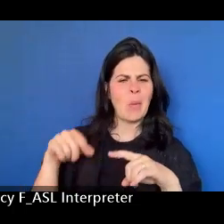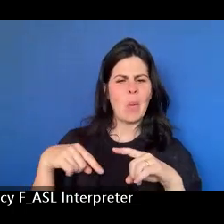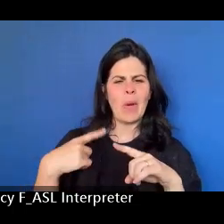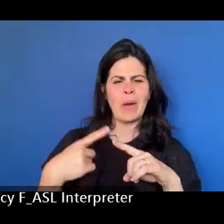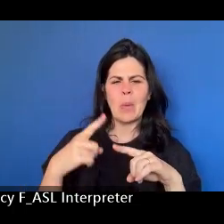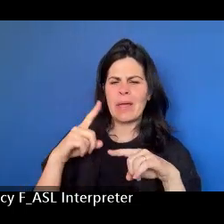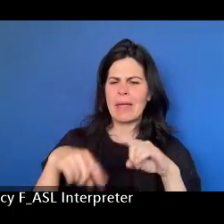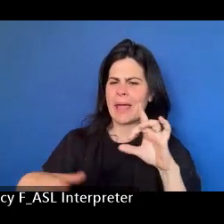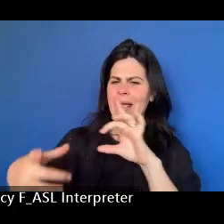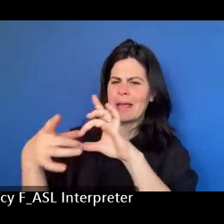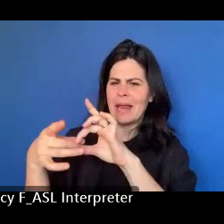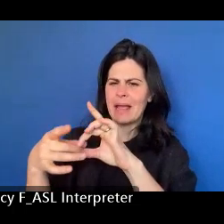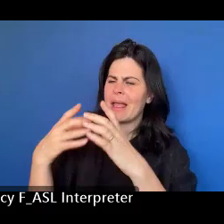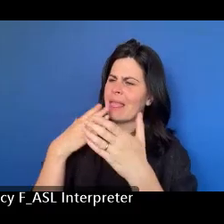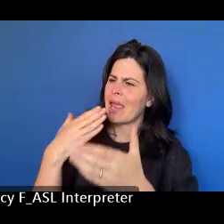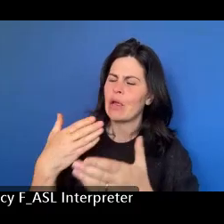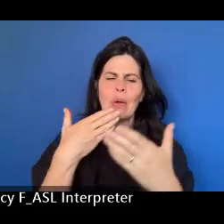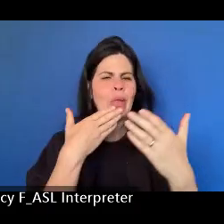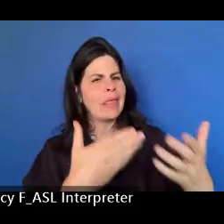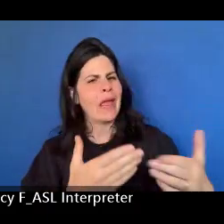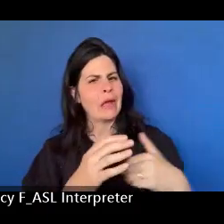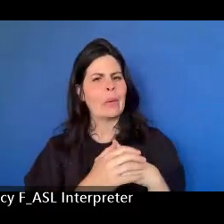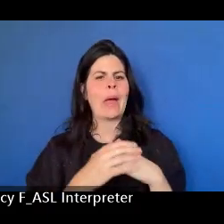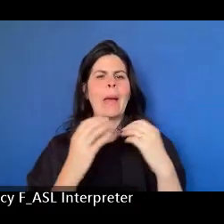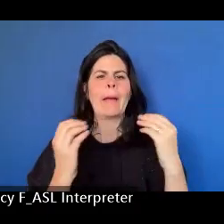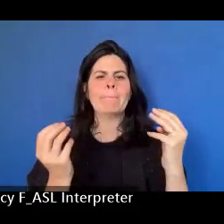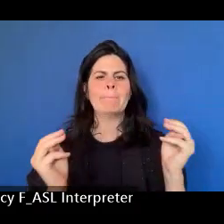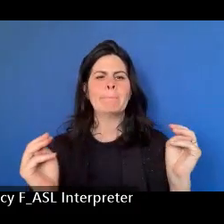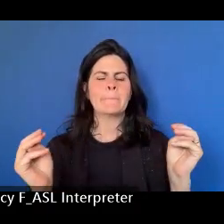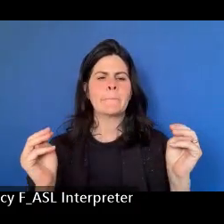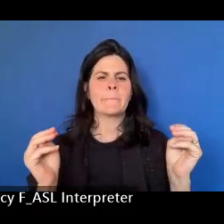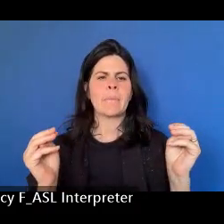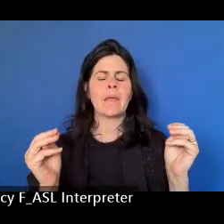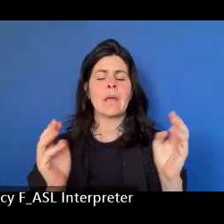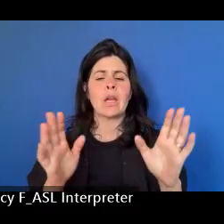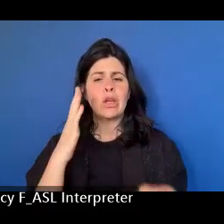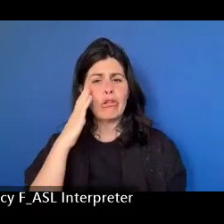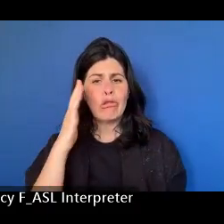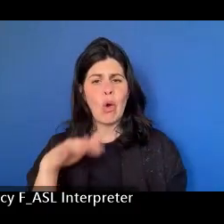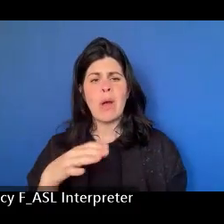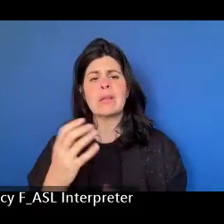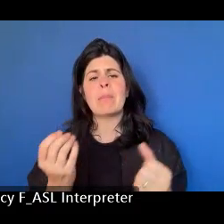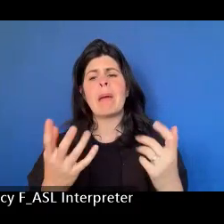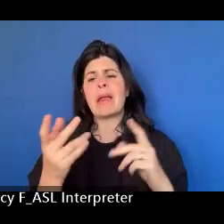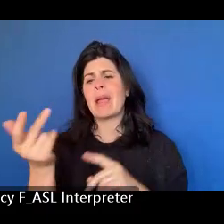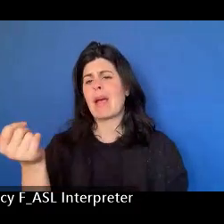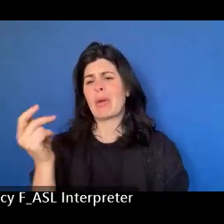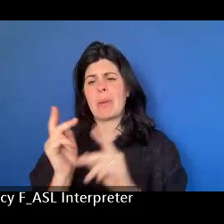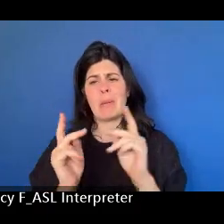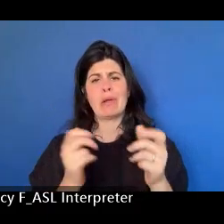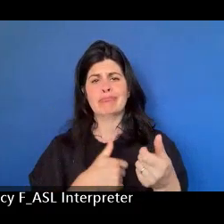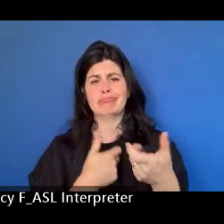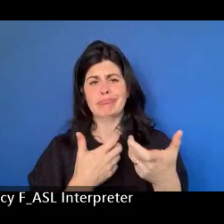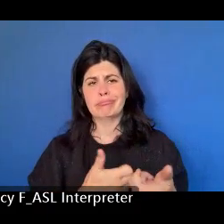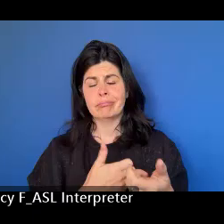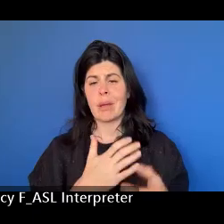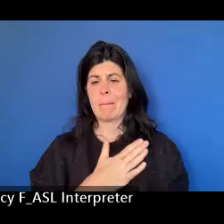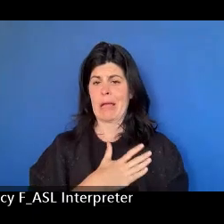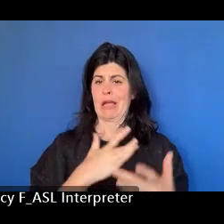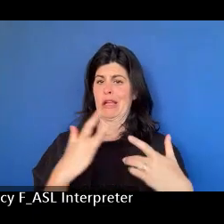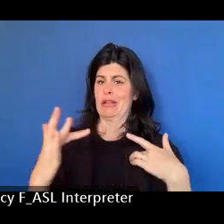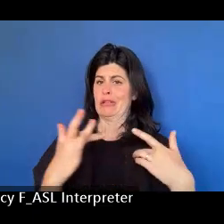thank you. I know, thank you. You know, like so many others are expressing, my concern is what happens to